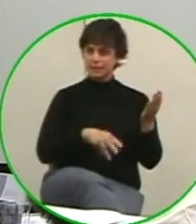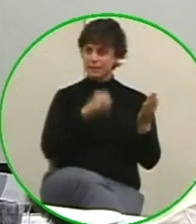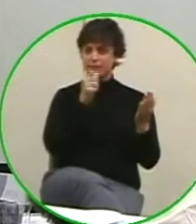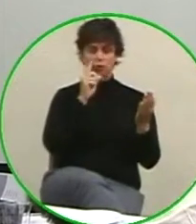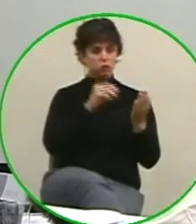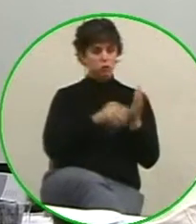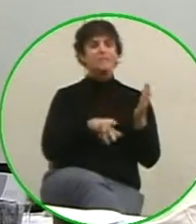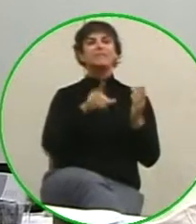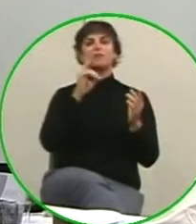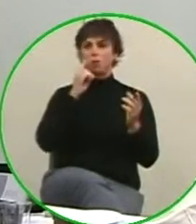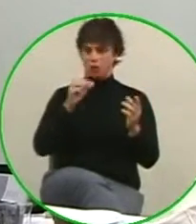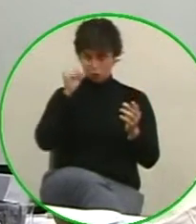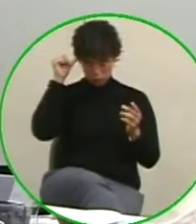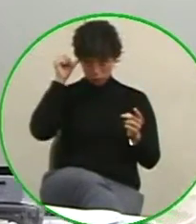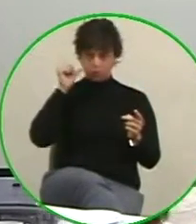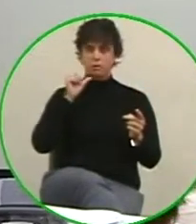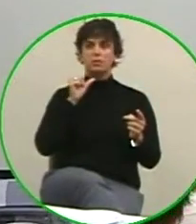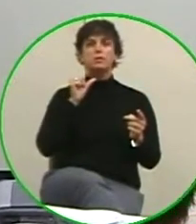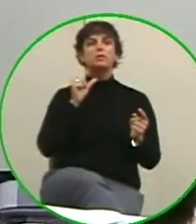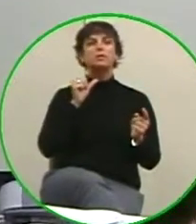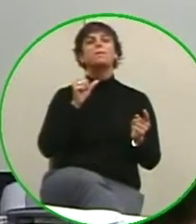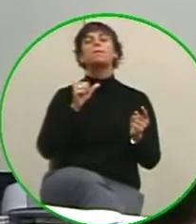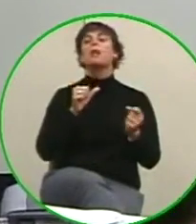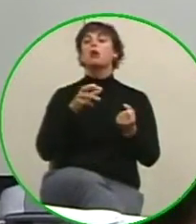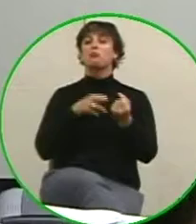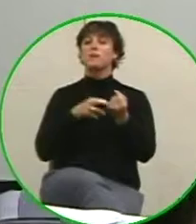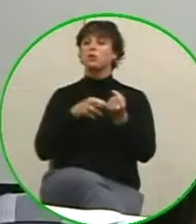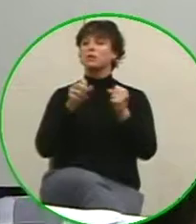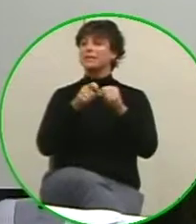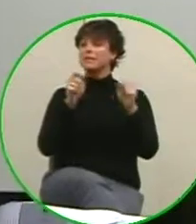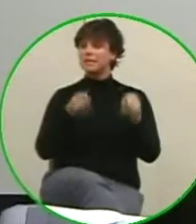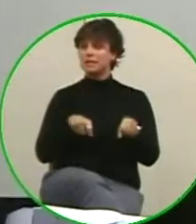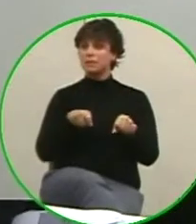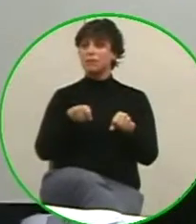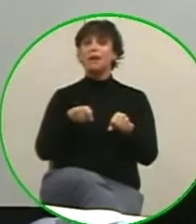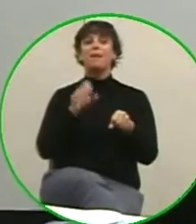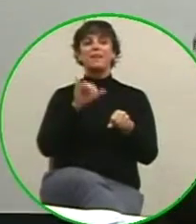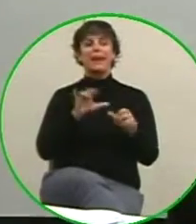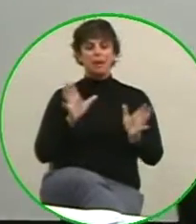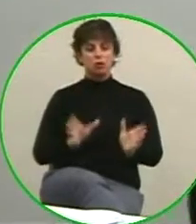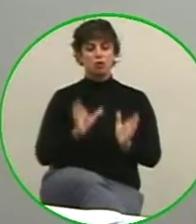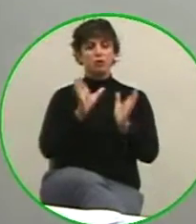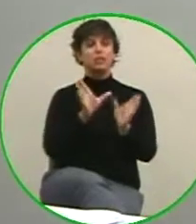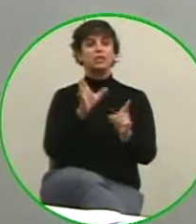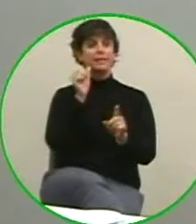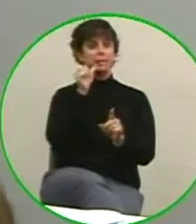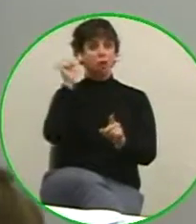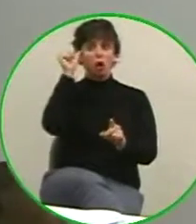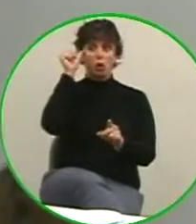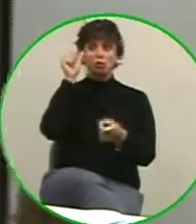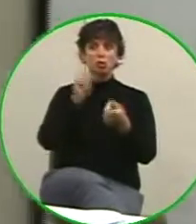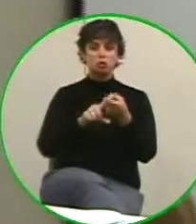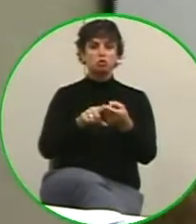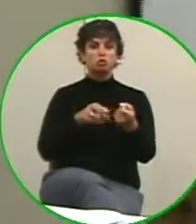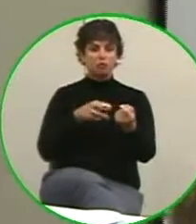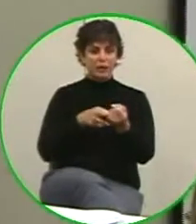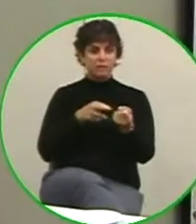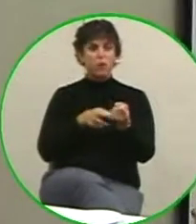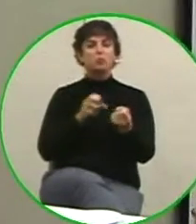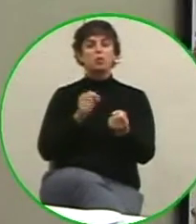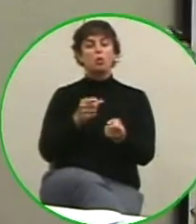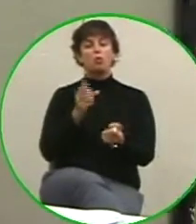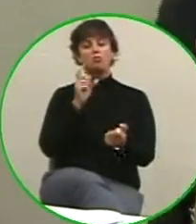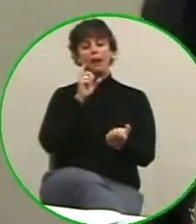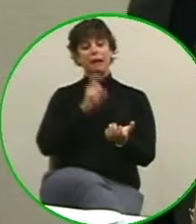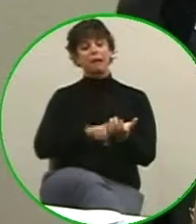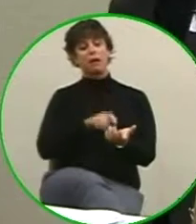for the adults. A reinforcement system encourages the adults to reinforce or